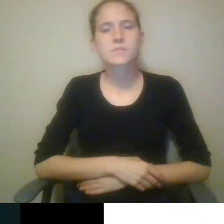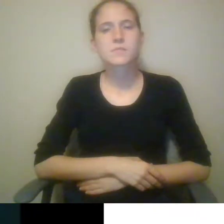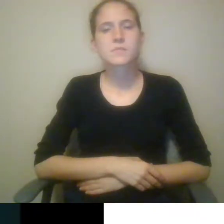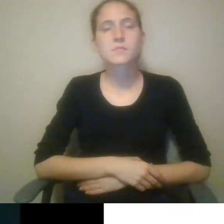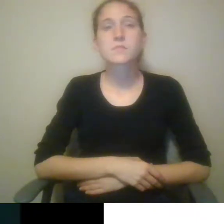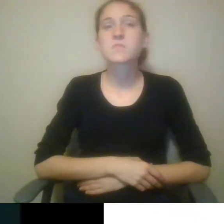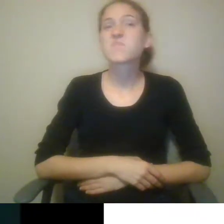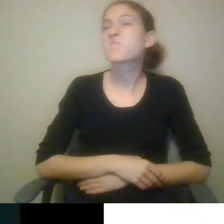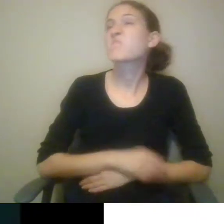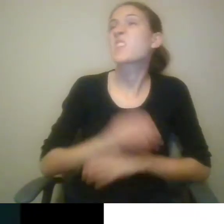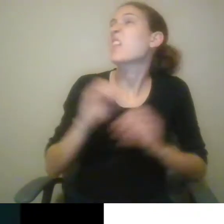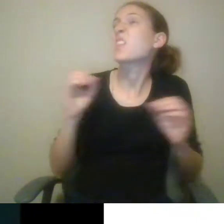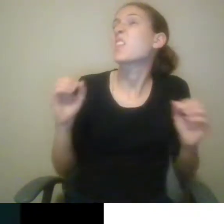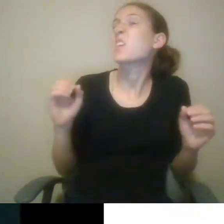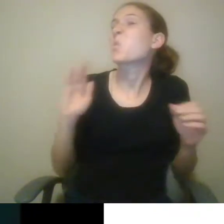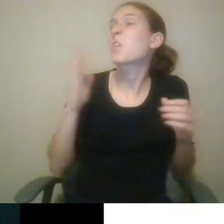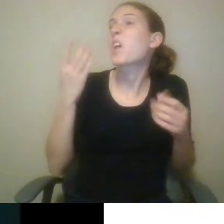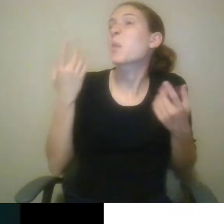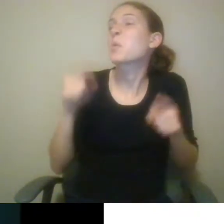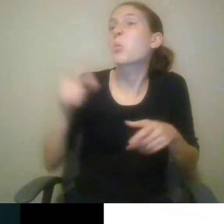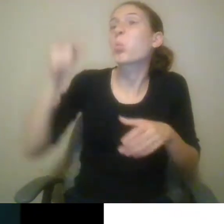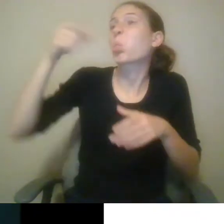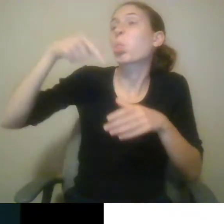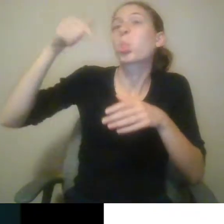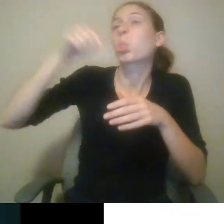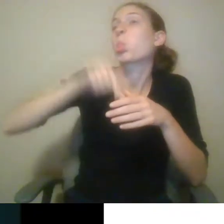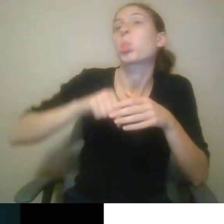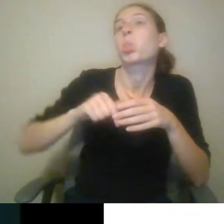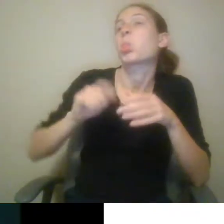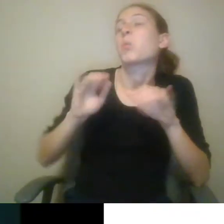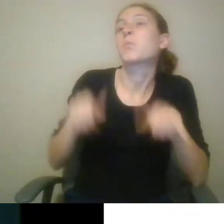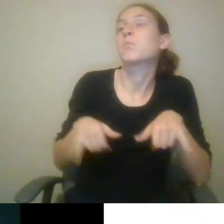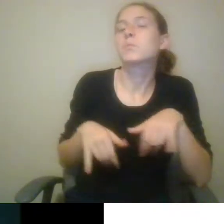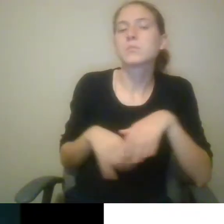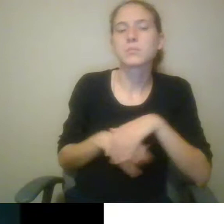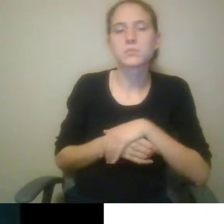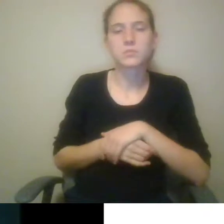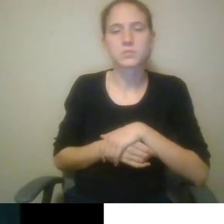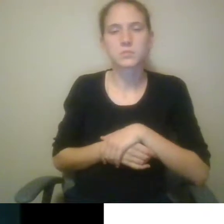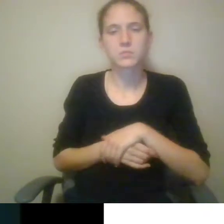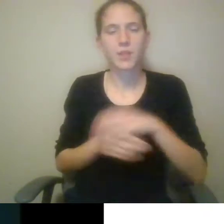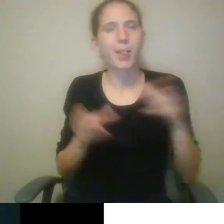nothing, basically. Alright, you guys, alright, here we go.